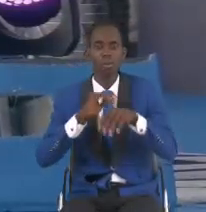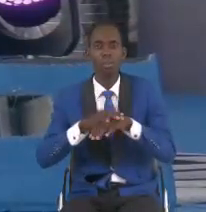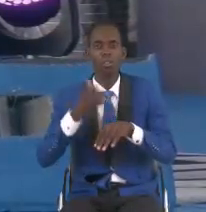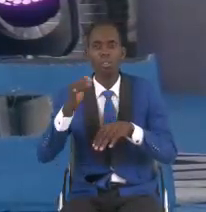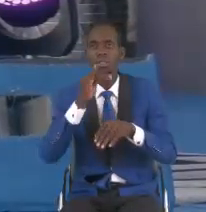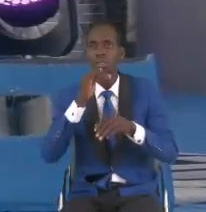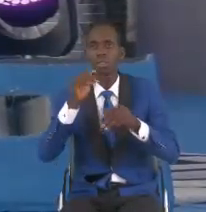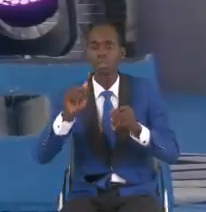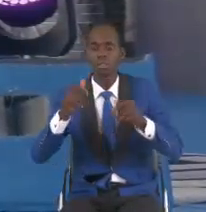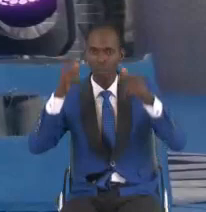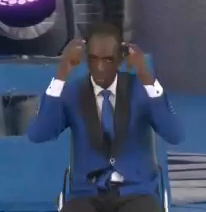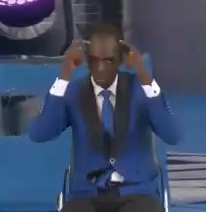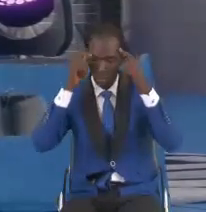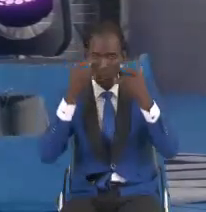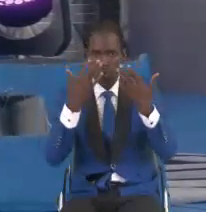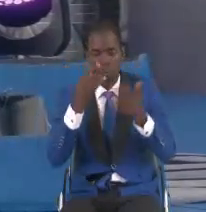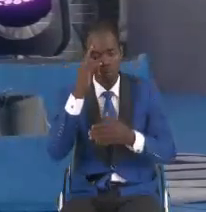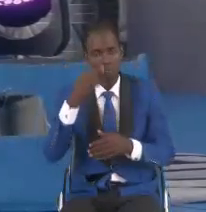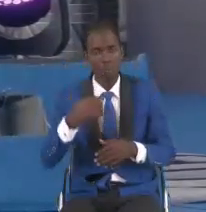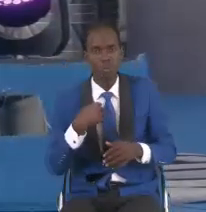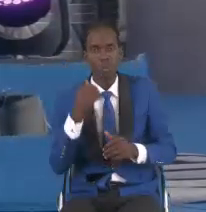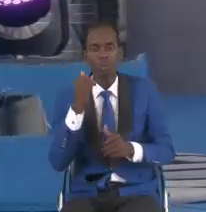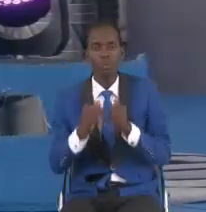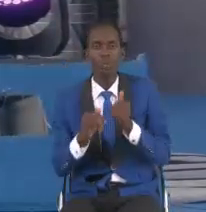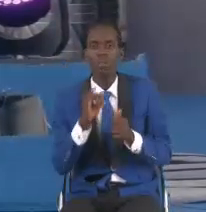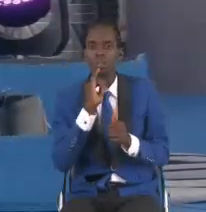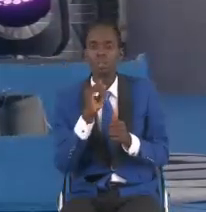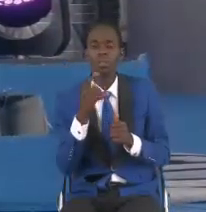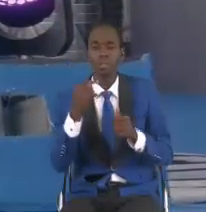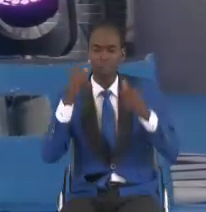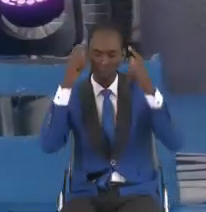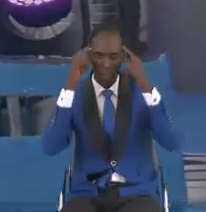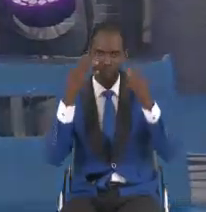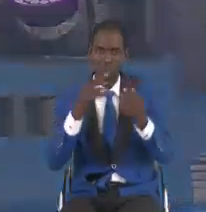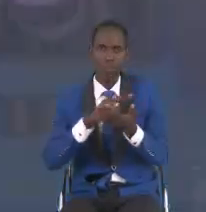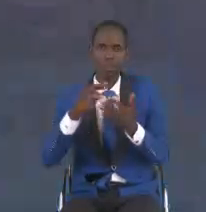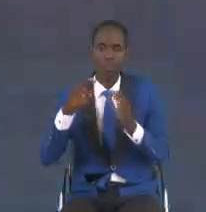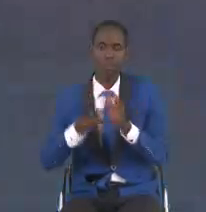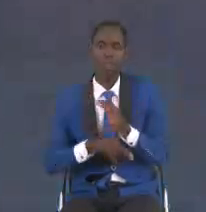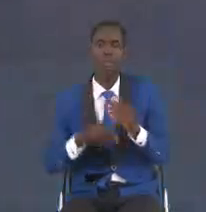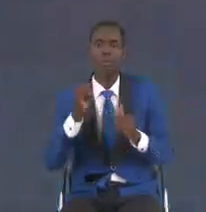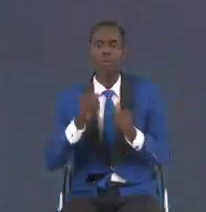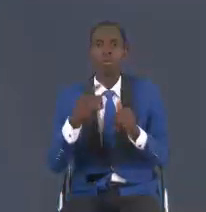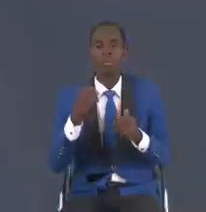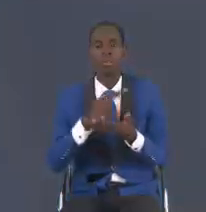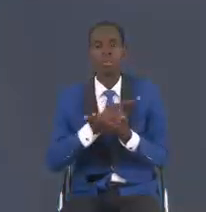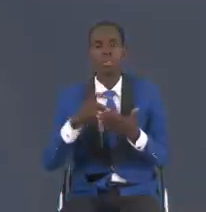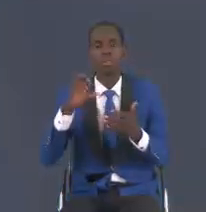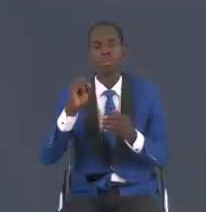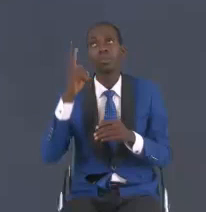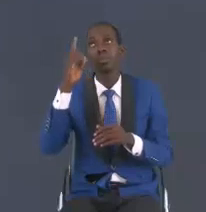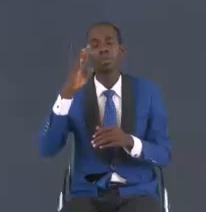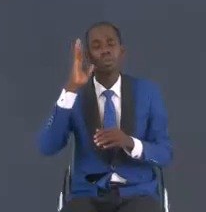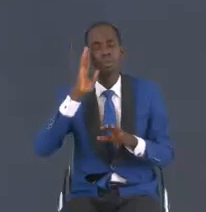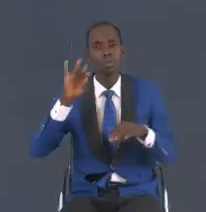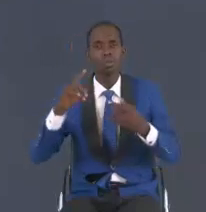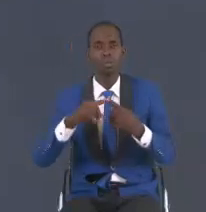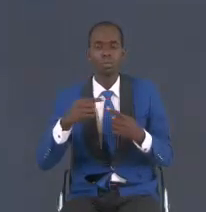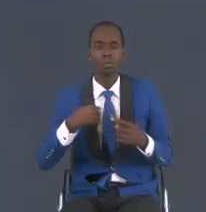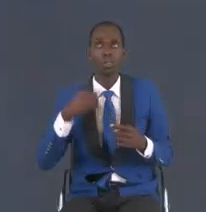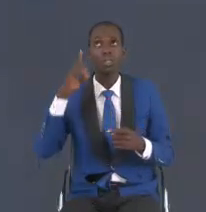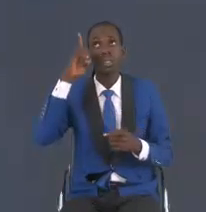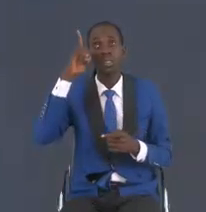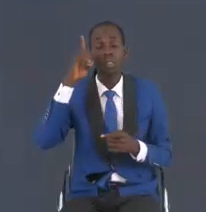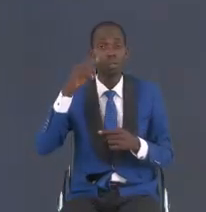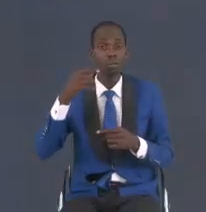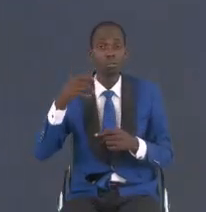which the Lord, the righteous judge, shall give me at that day. He knew the certainty of